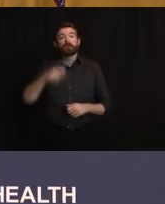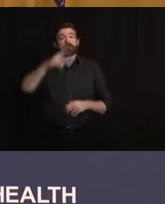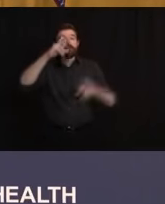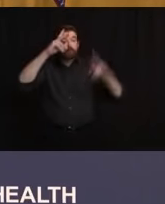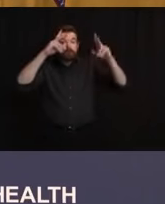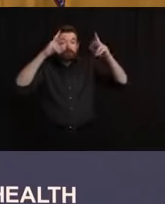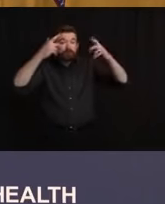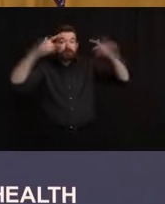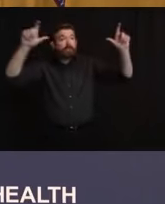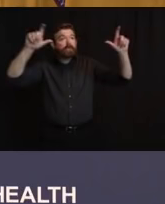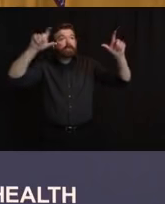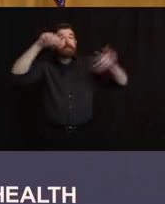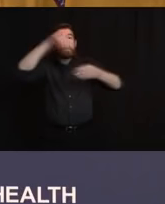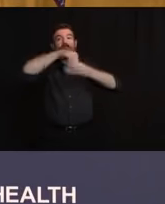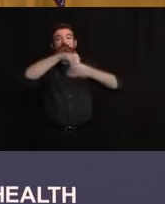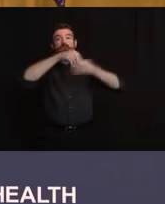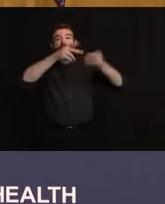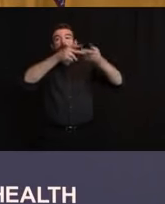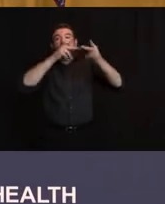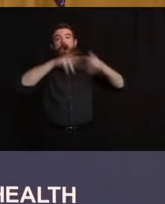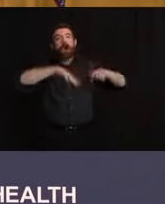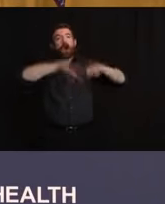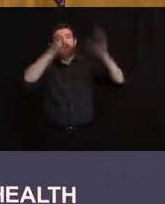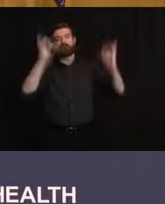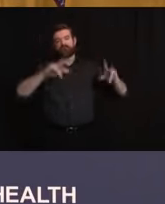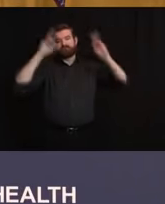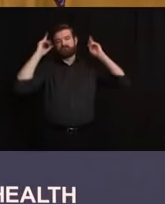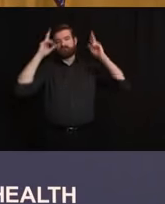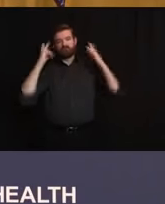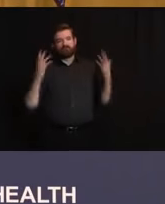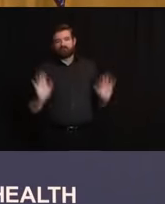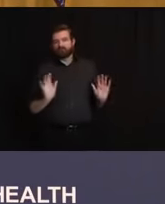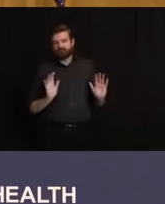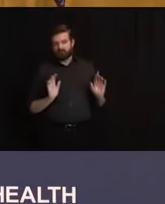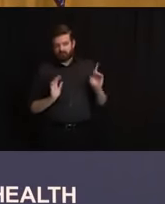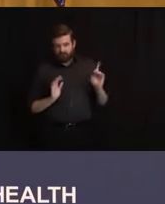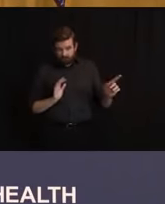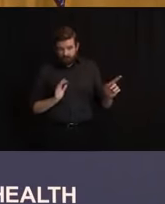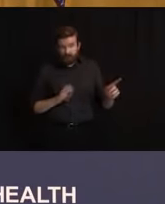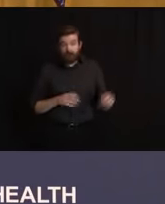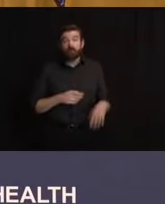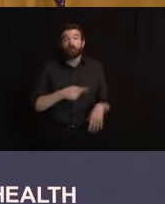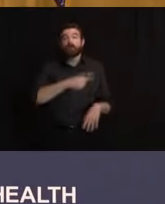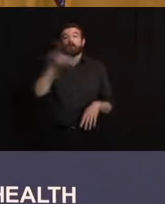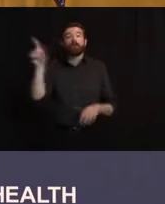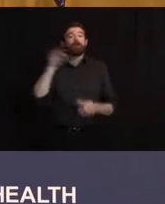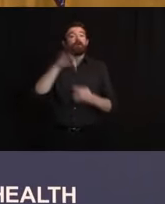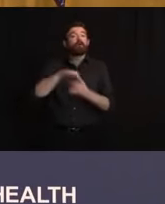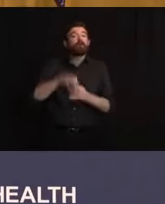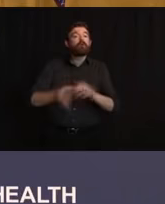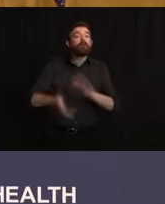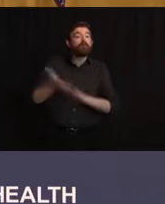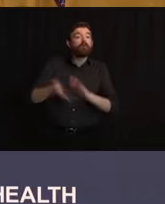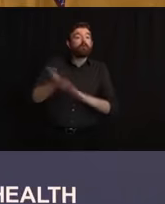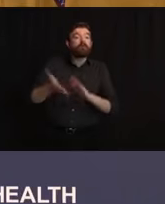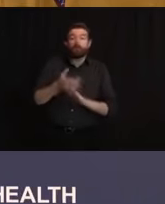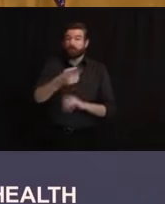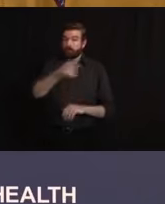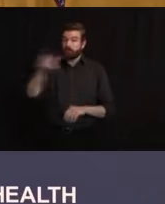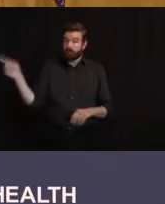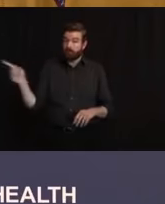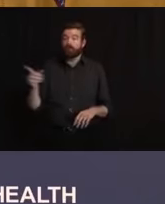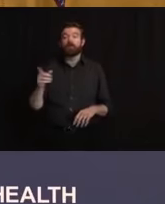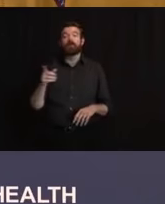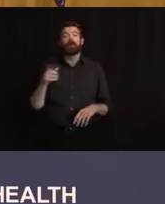not wild about, door to door, frankly. But I'm not saying you can't do it, but you got to be really careful. If you're outside, it's clearly better